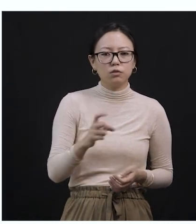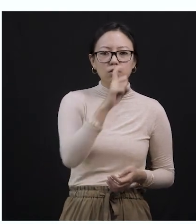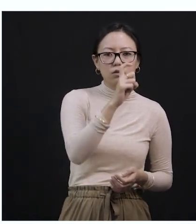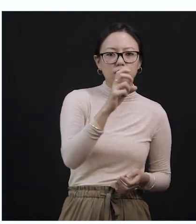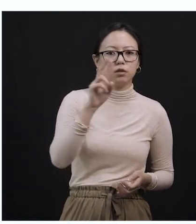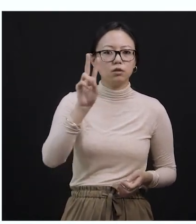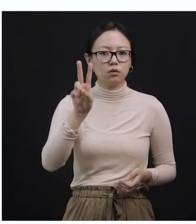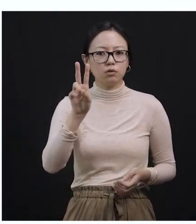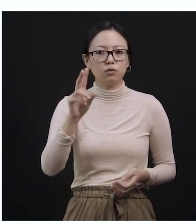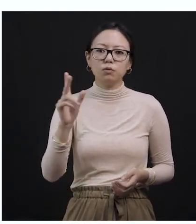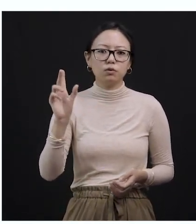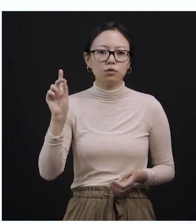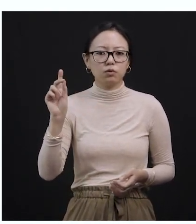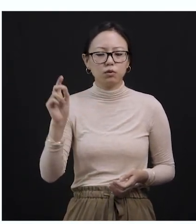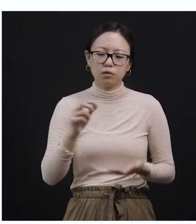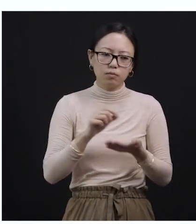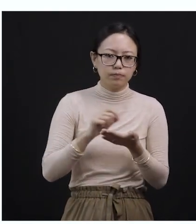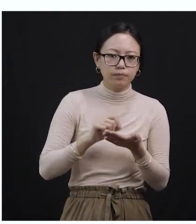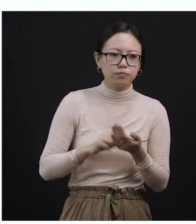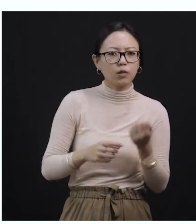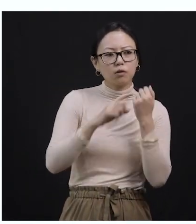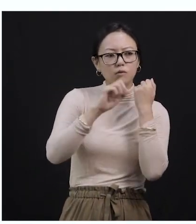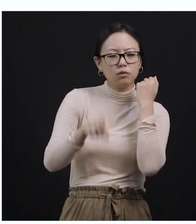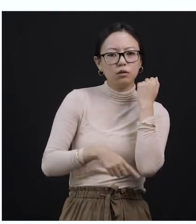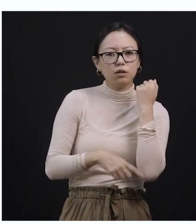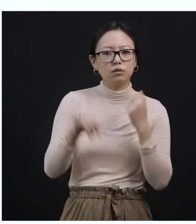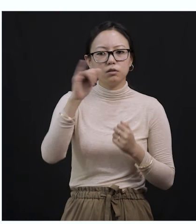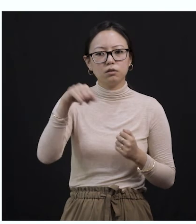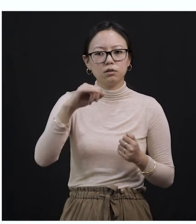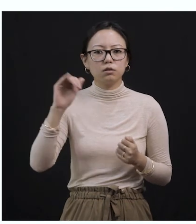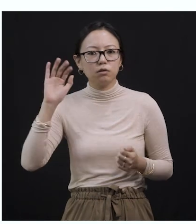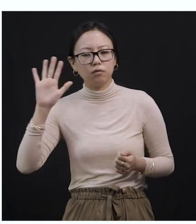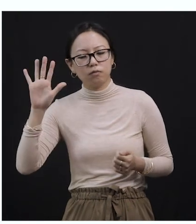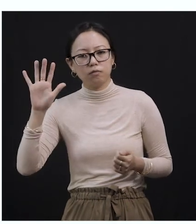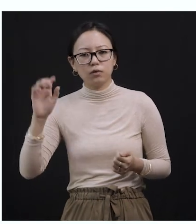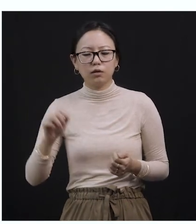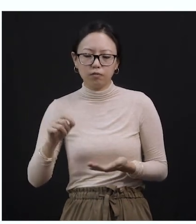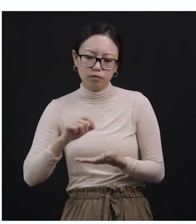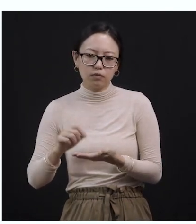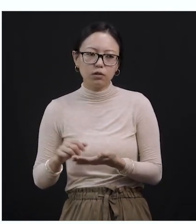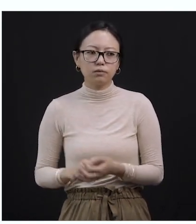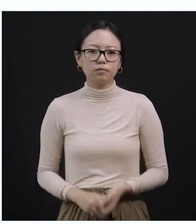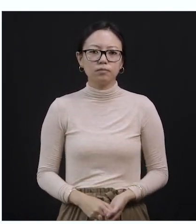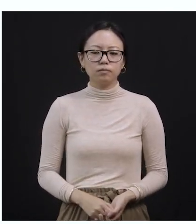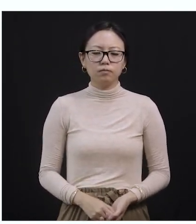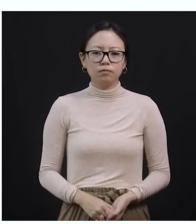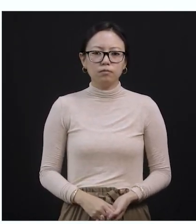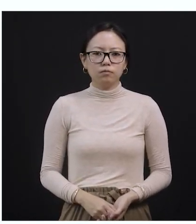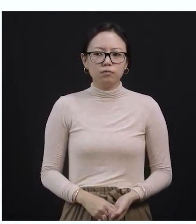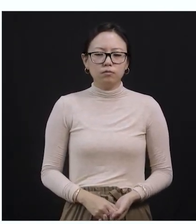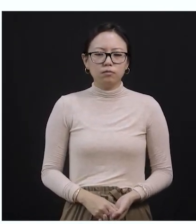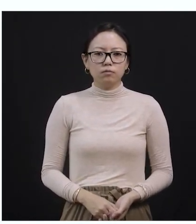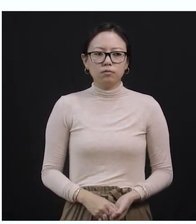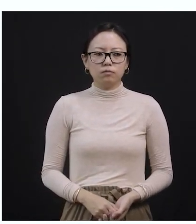come in the second place. And finally, 65 will come in the final place. Okay,